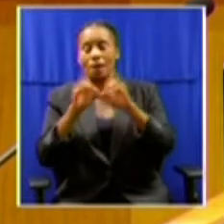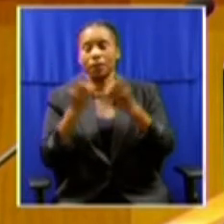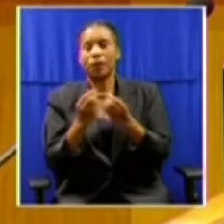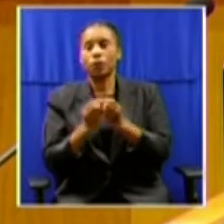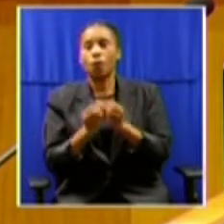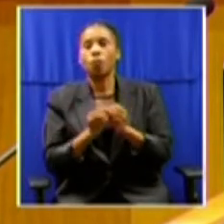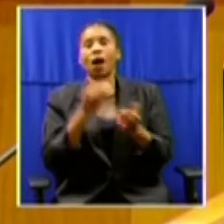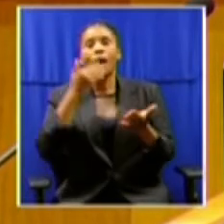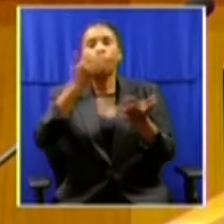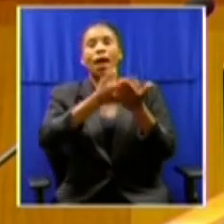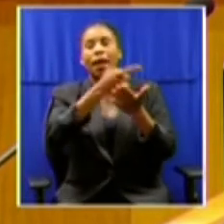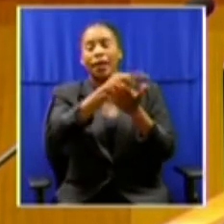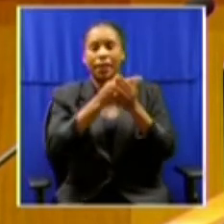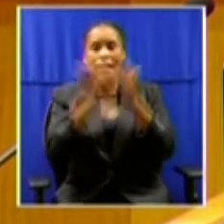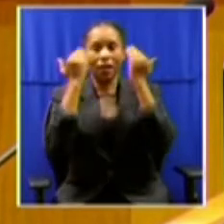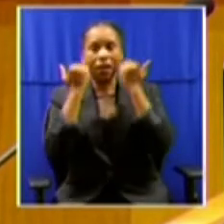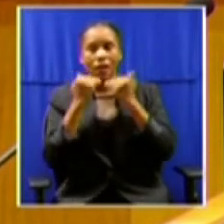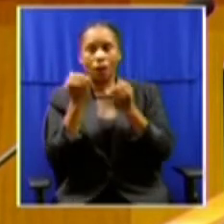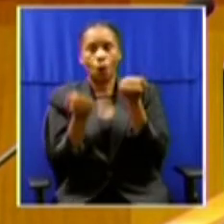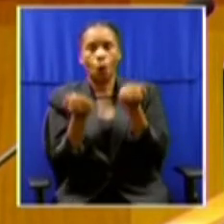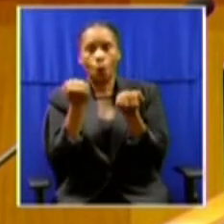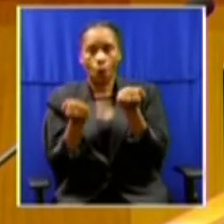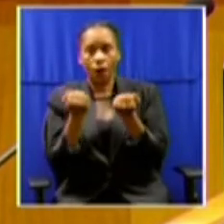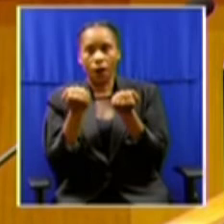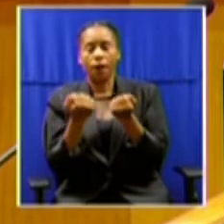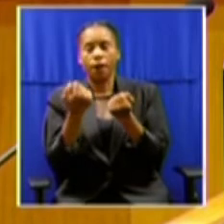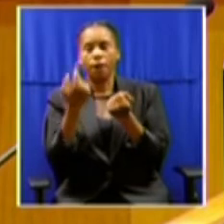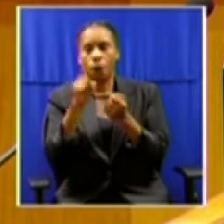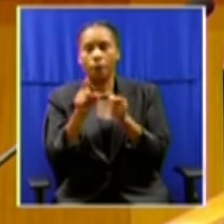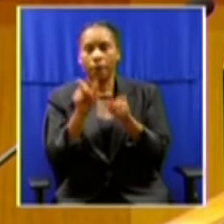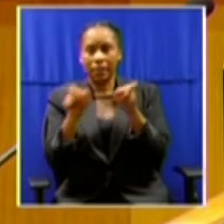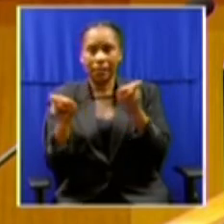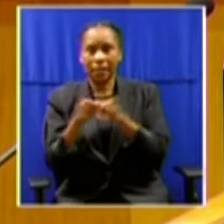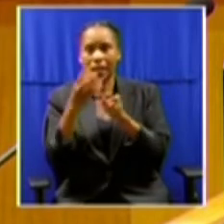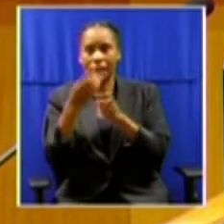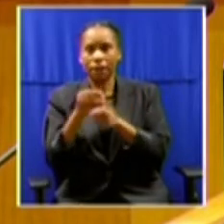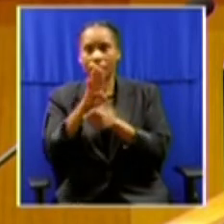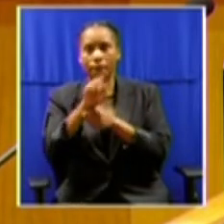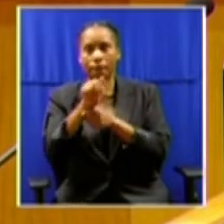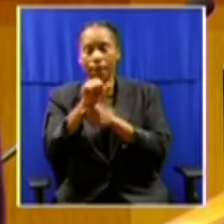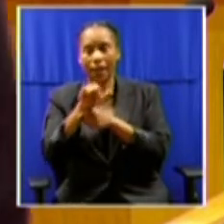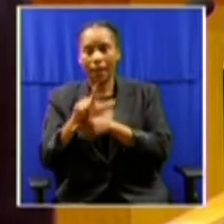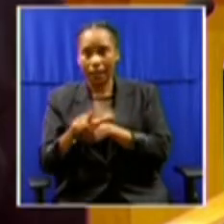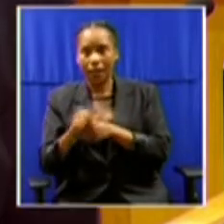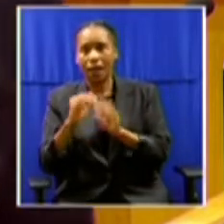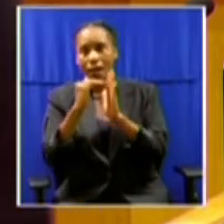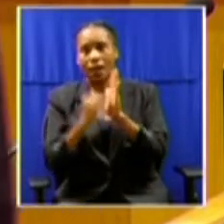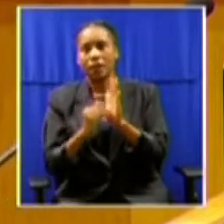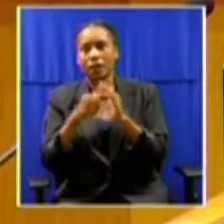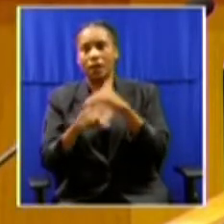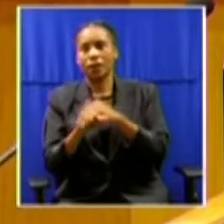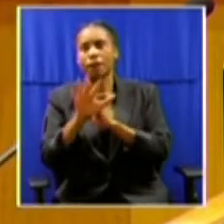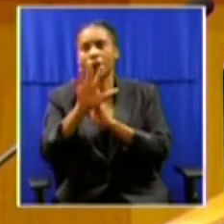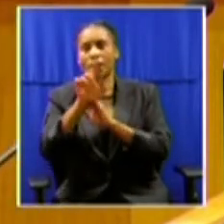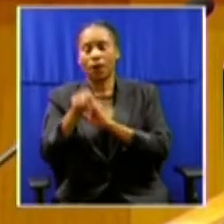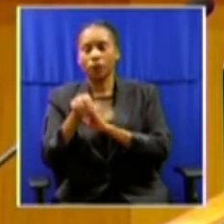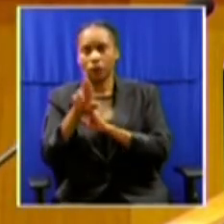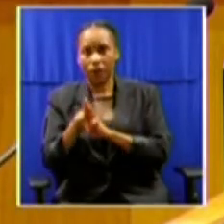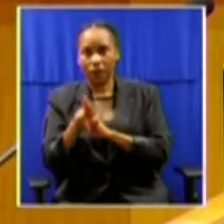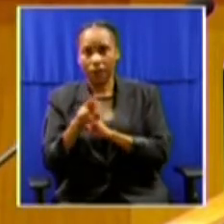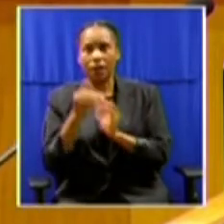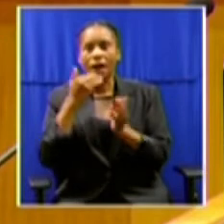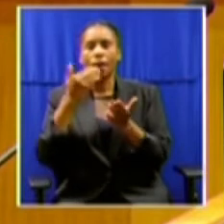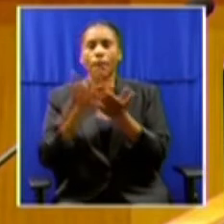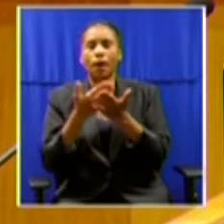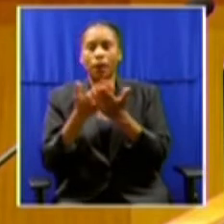courts for remand detentions who had bail to be of less than 5,000 rand, to apply to be